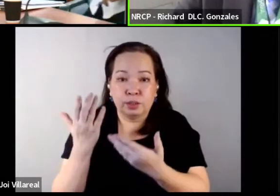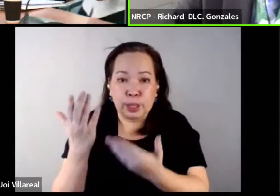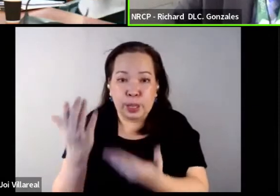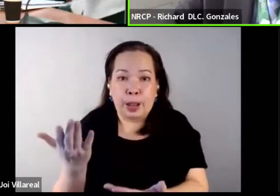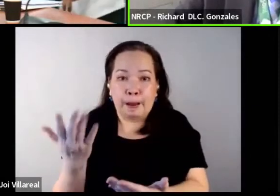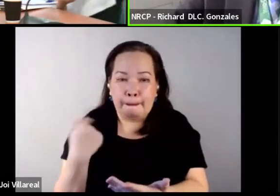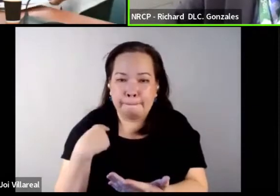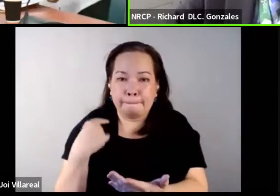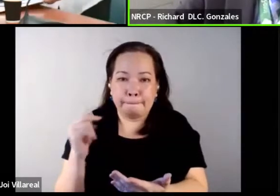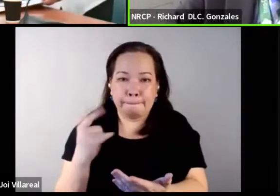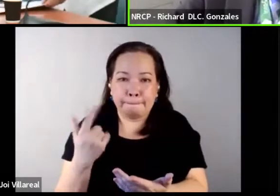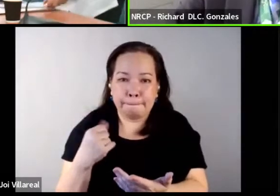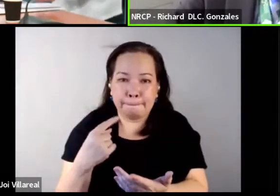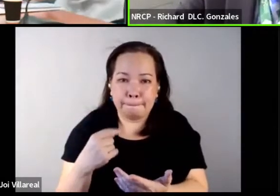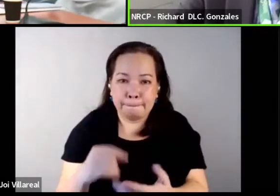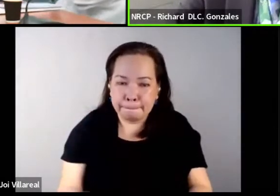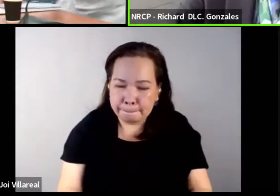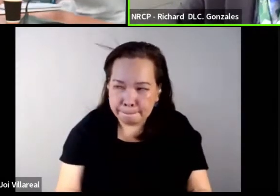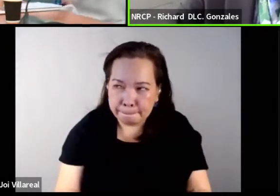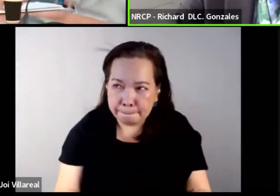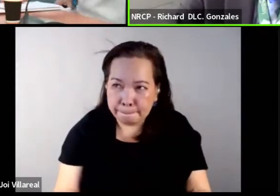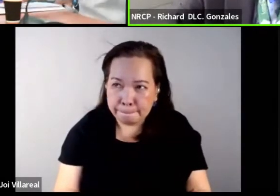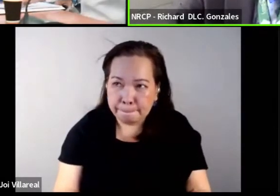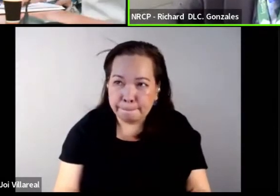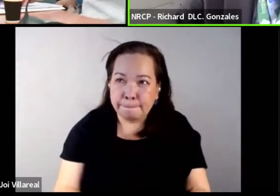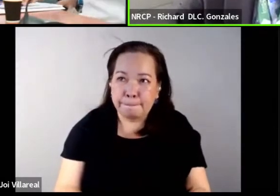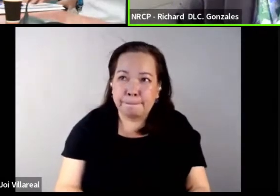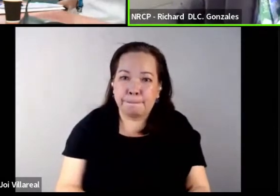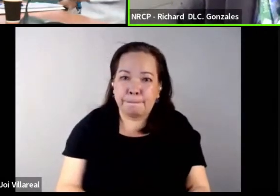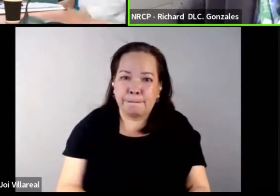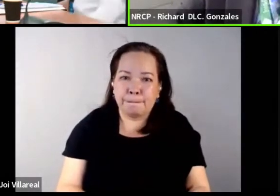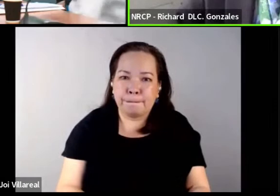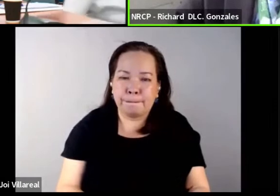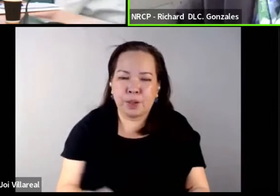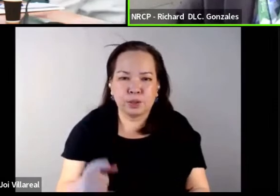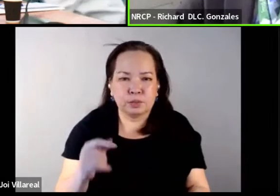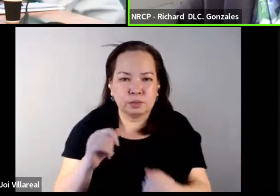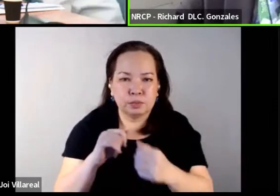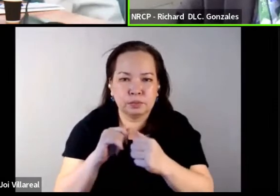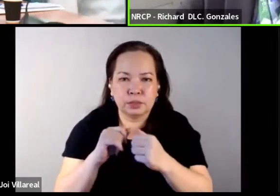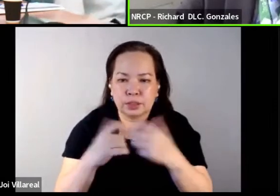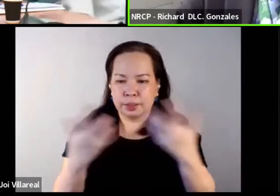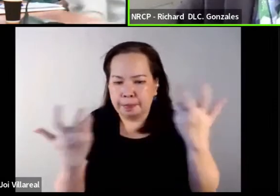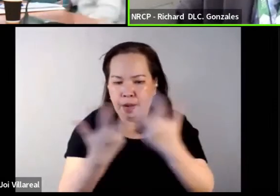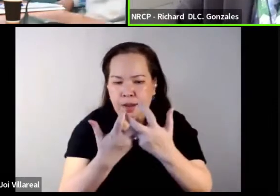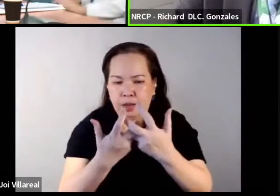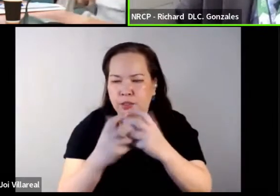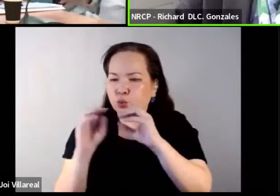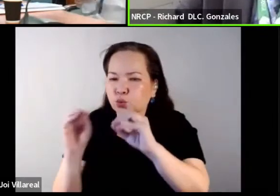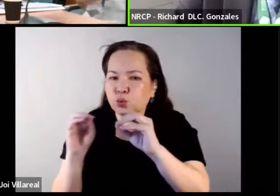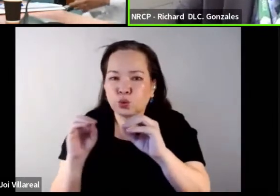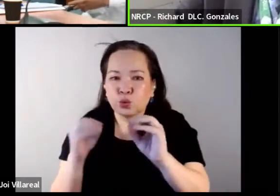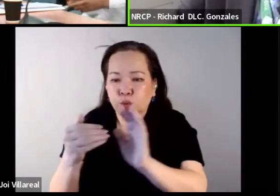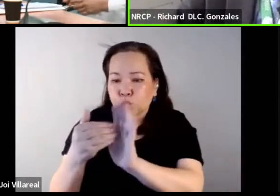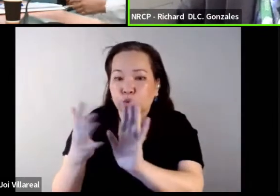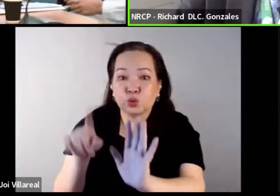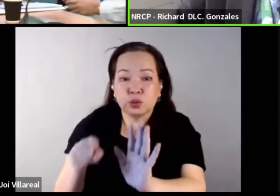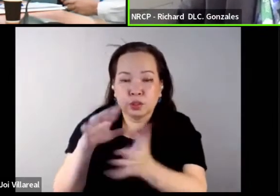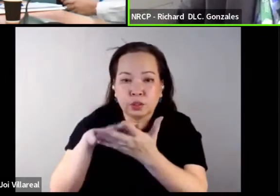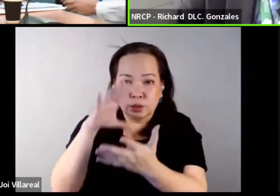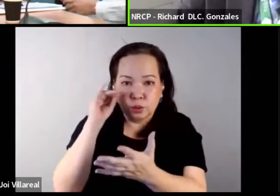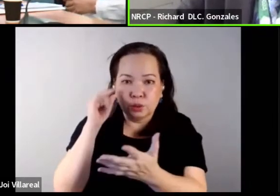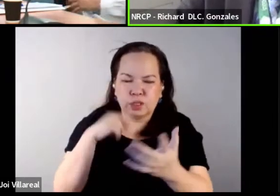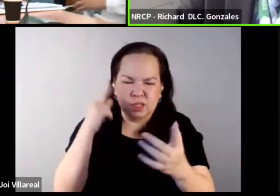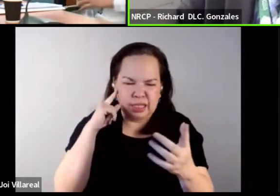to recommend matching of teaching to student learning levels, okay? And realize that this is the essence of the